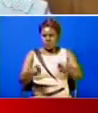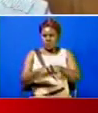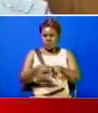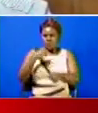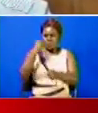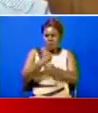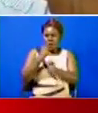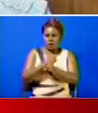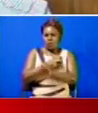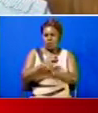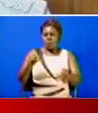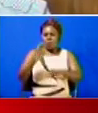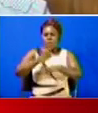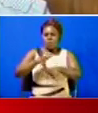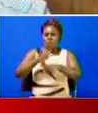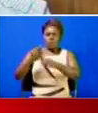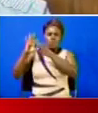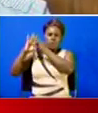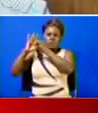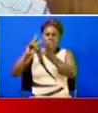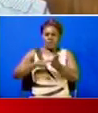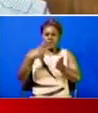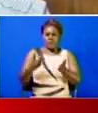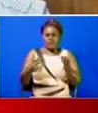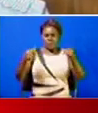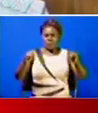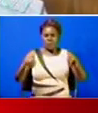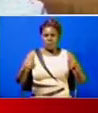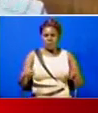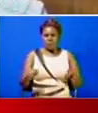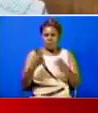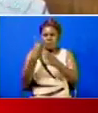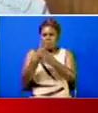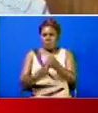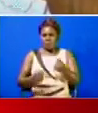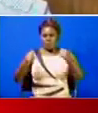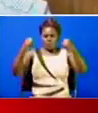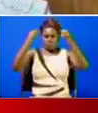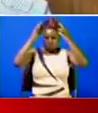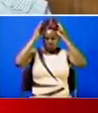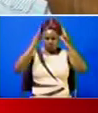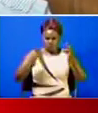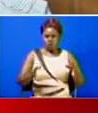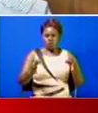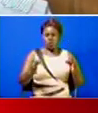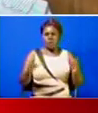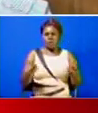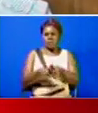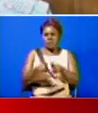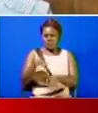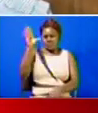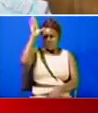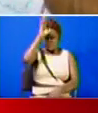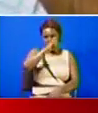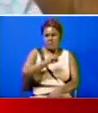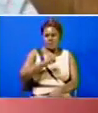work culture, consistent failure to implement board resolutions, and either absence of